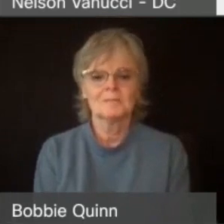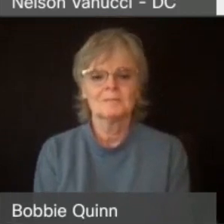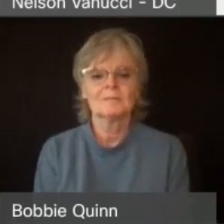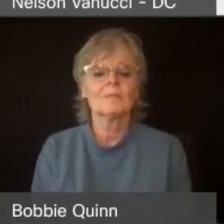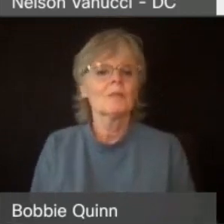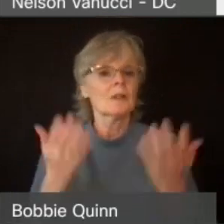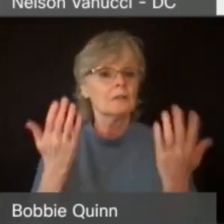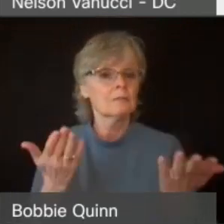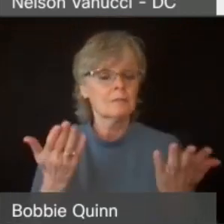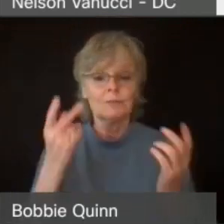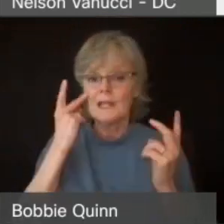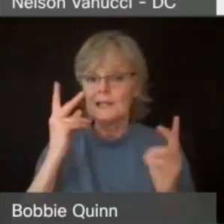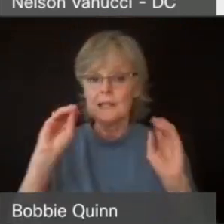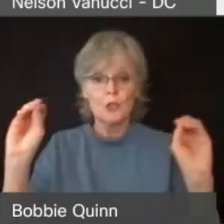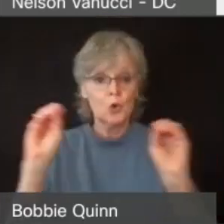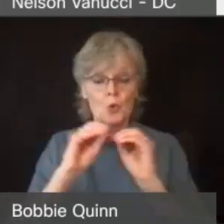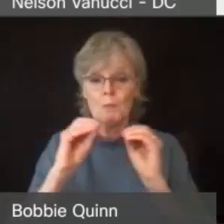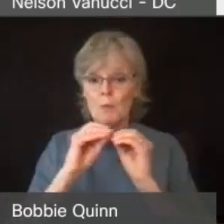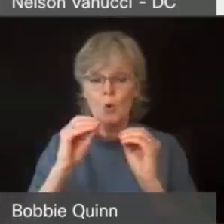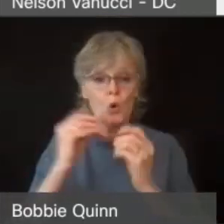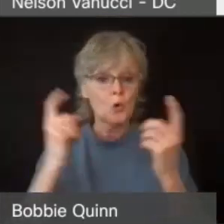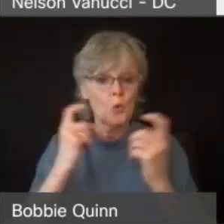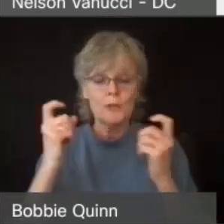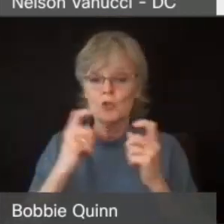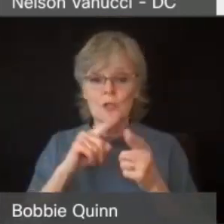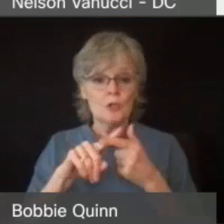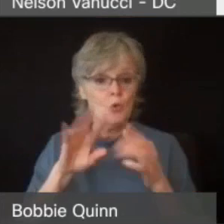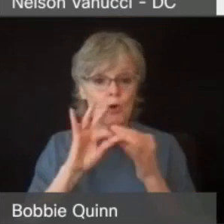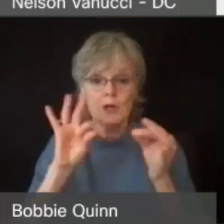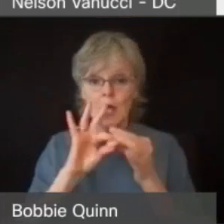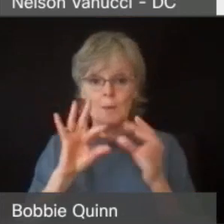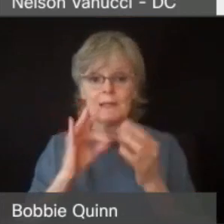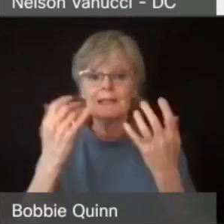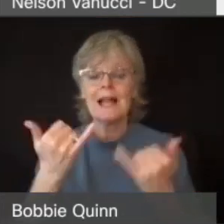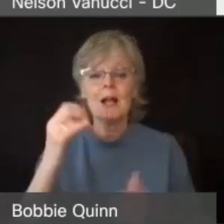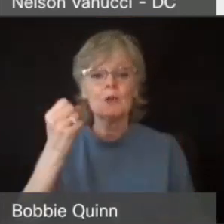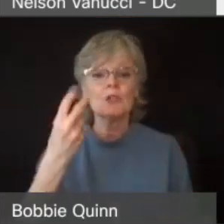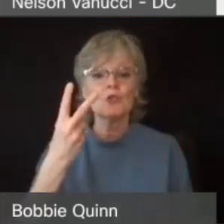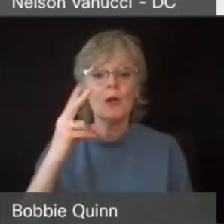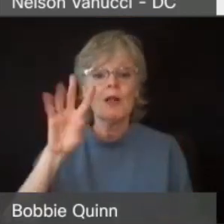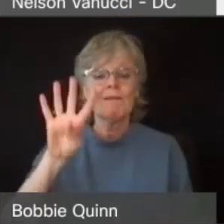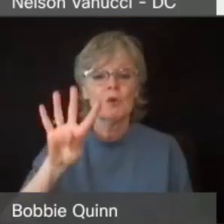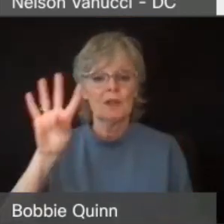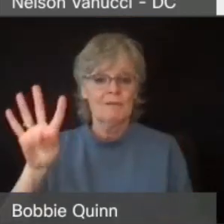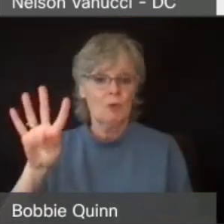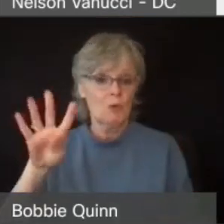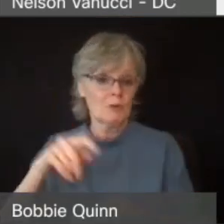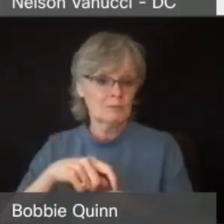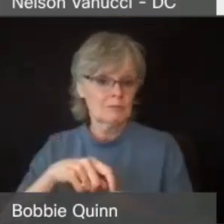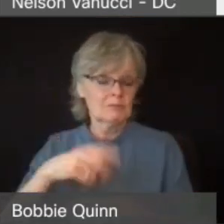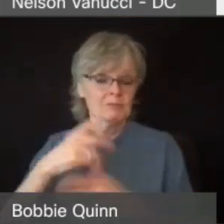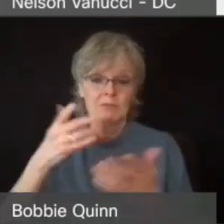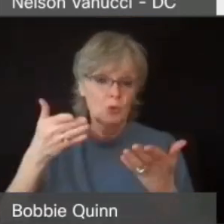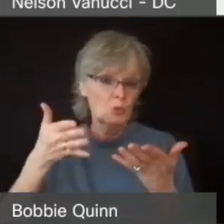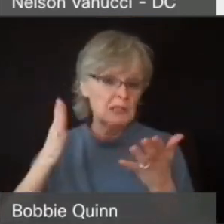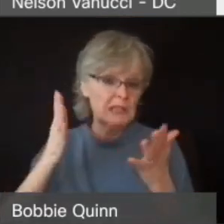So I don't see any additional questions or comments. It's 12:44. We could leave it open for